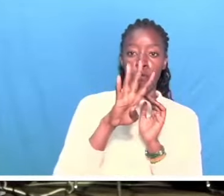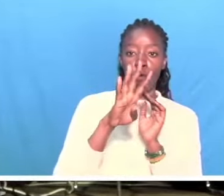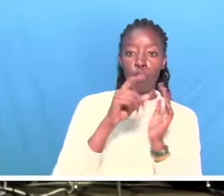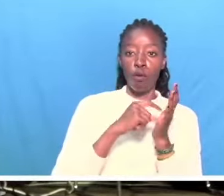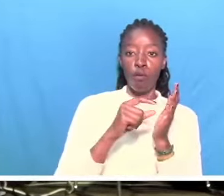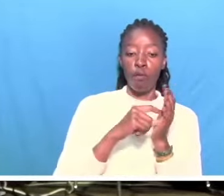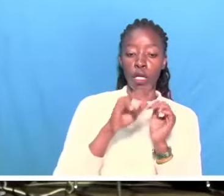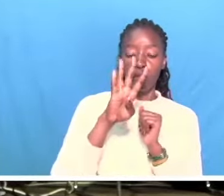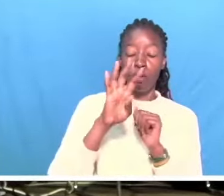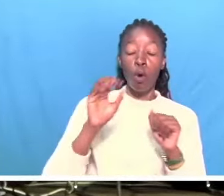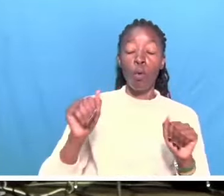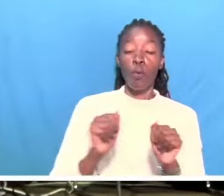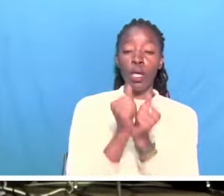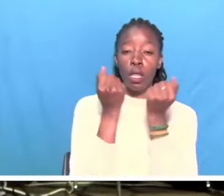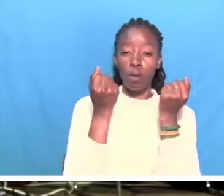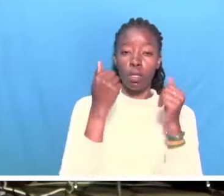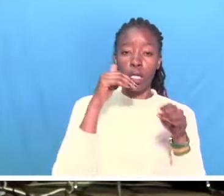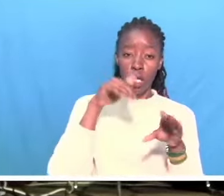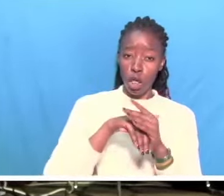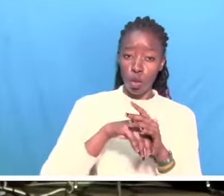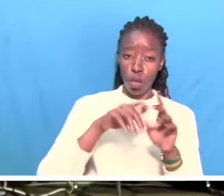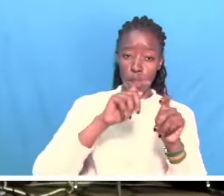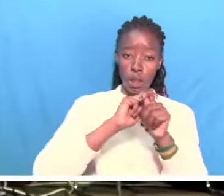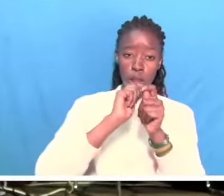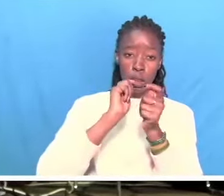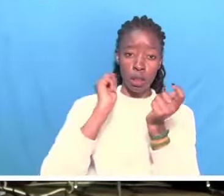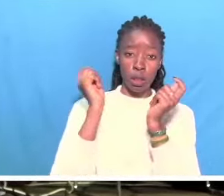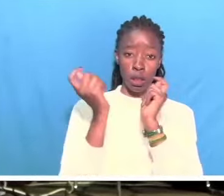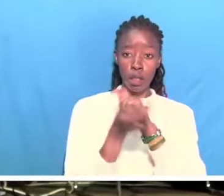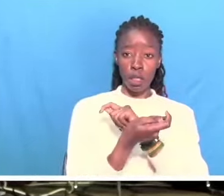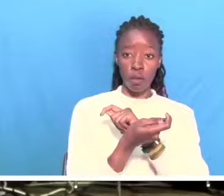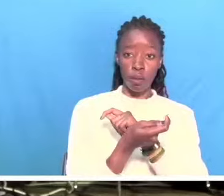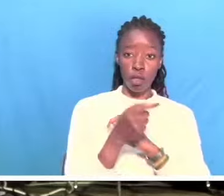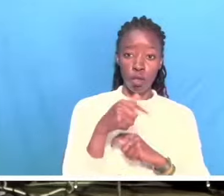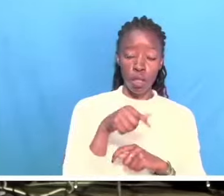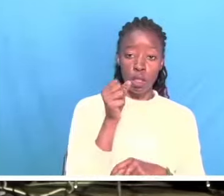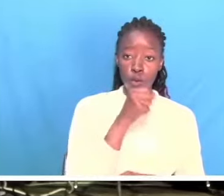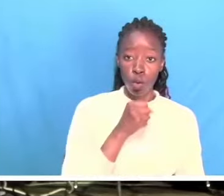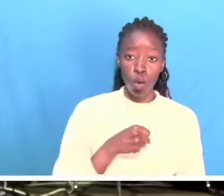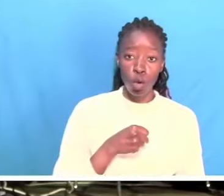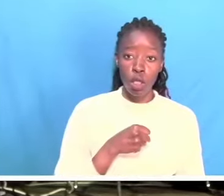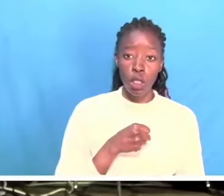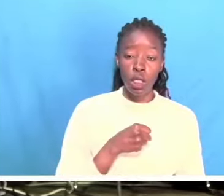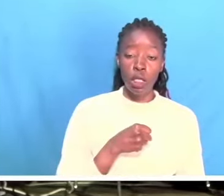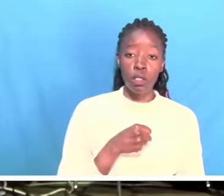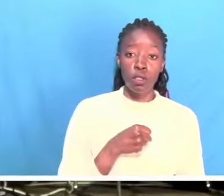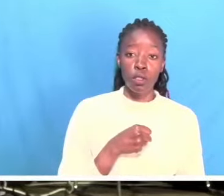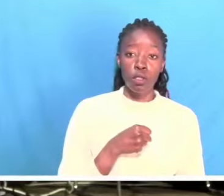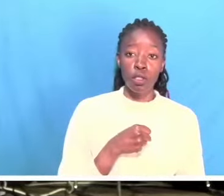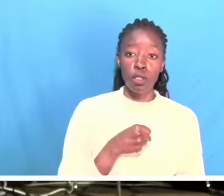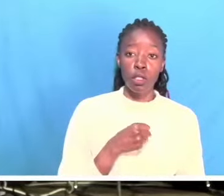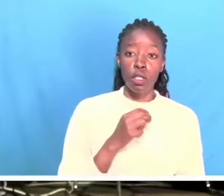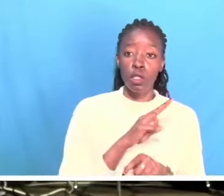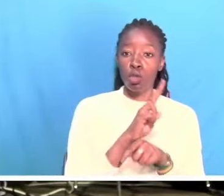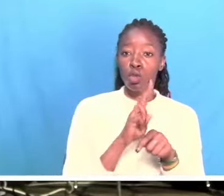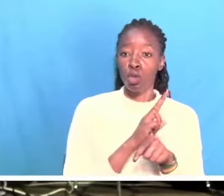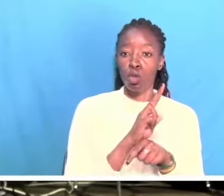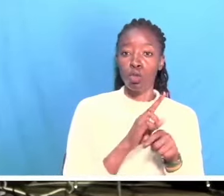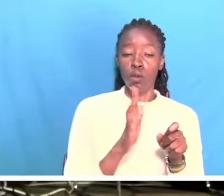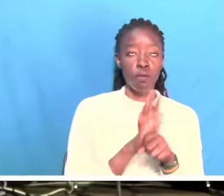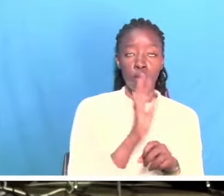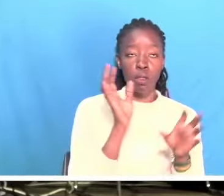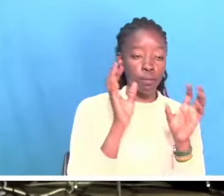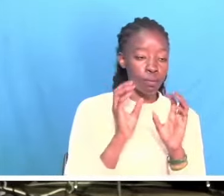the inward transformation, this old age ordinance is rendered useless and